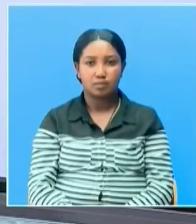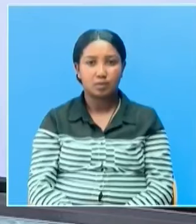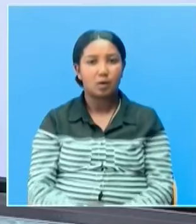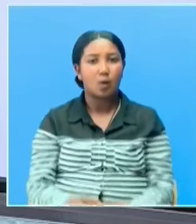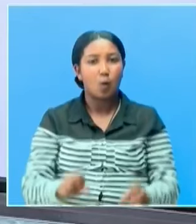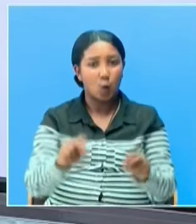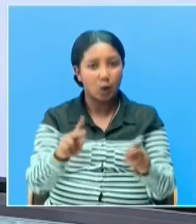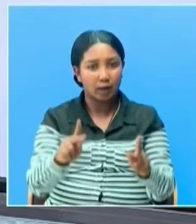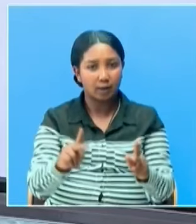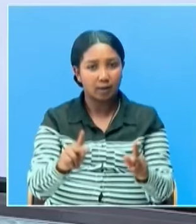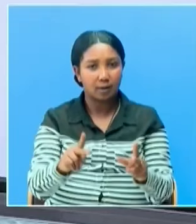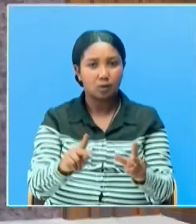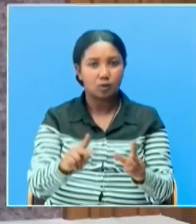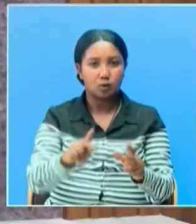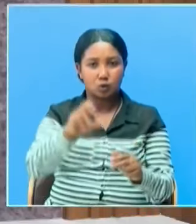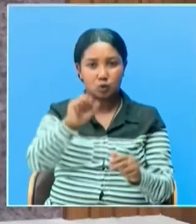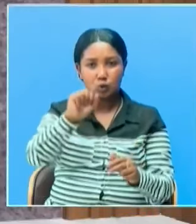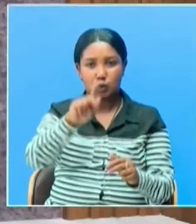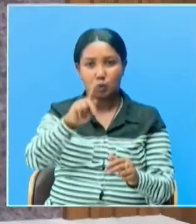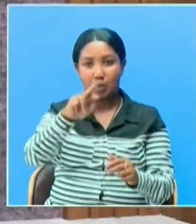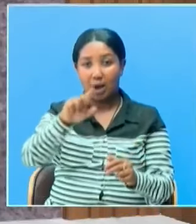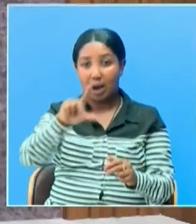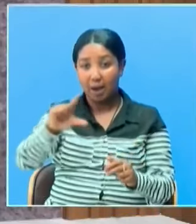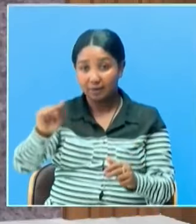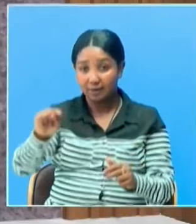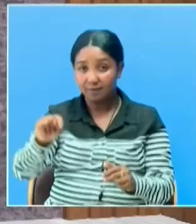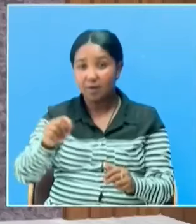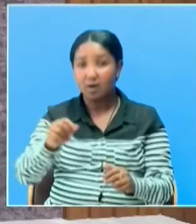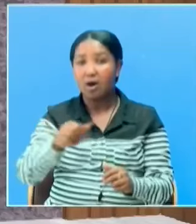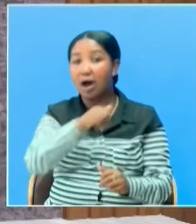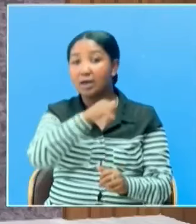Okay, we use superlative adjective just to